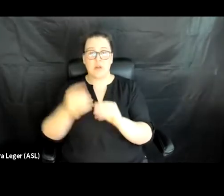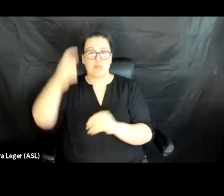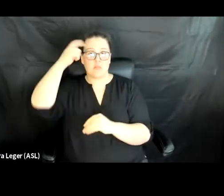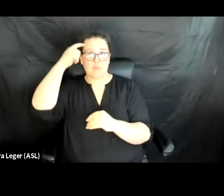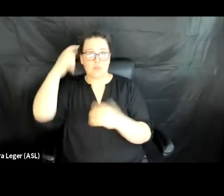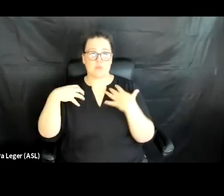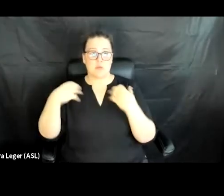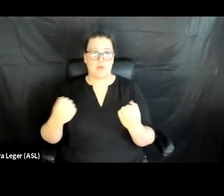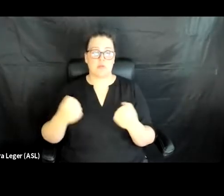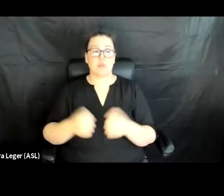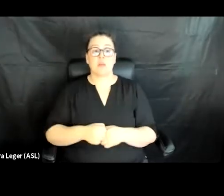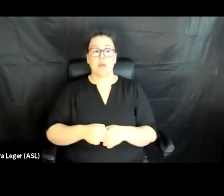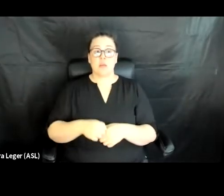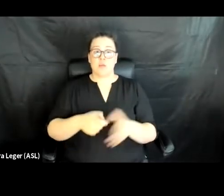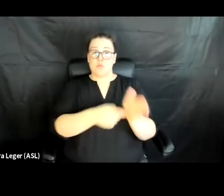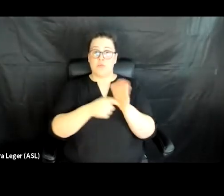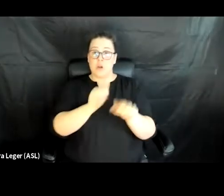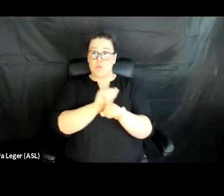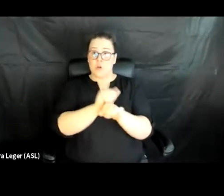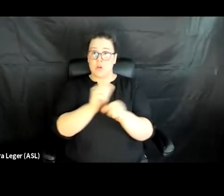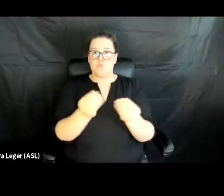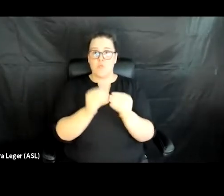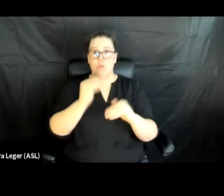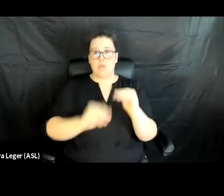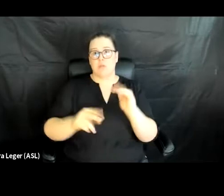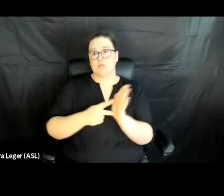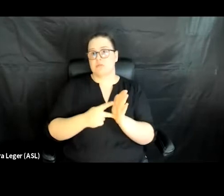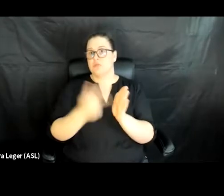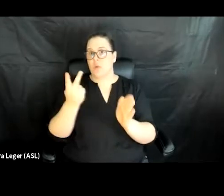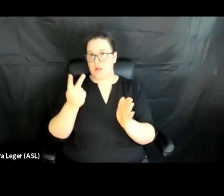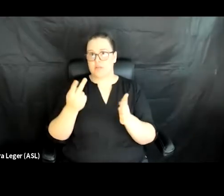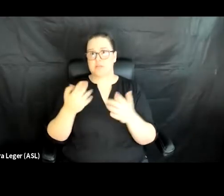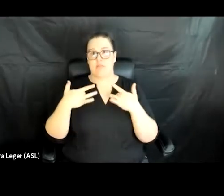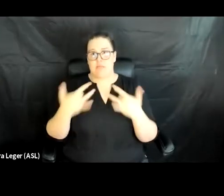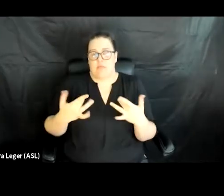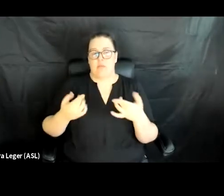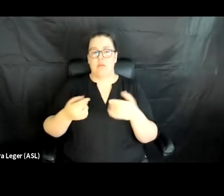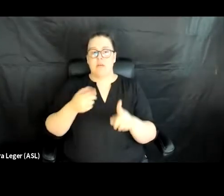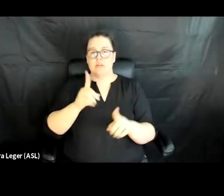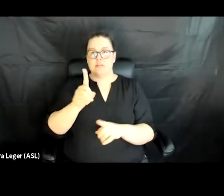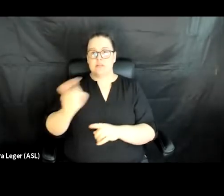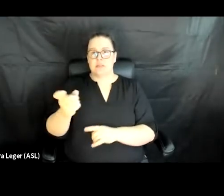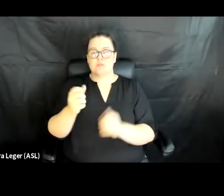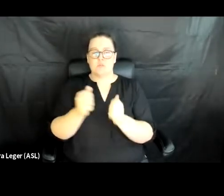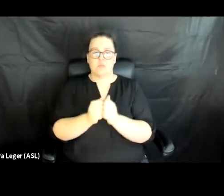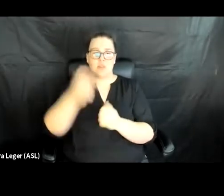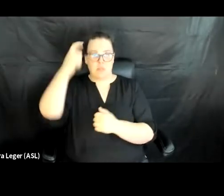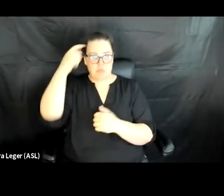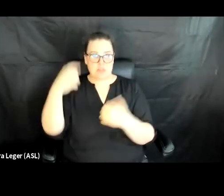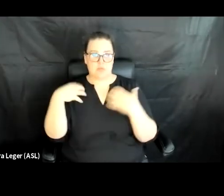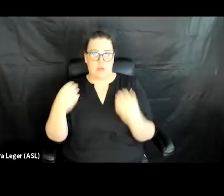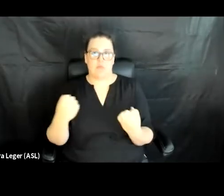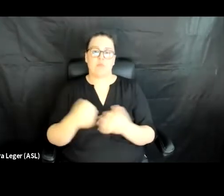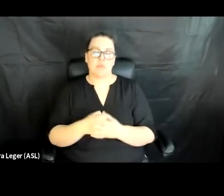more than twice as likely to have been diagnosed with a mental health disorder since the pandemic started compared to people who are not essential